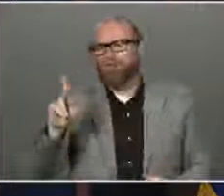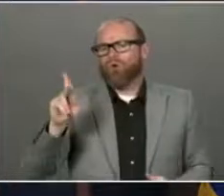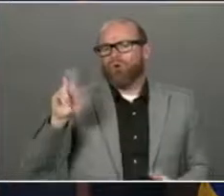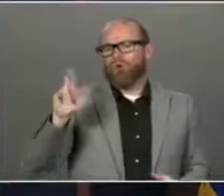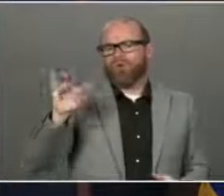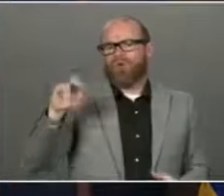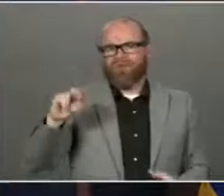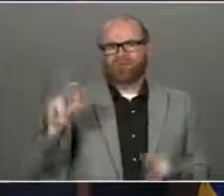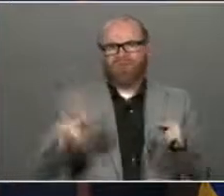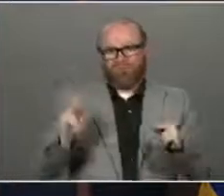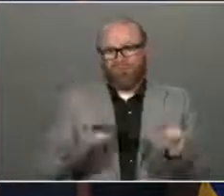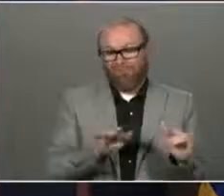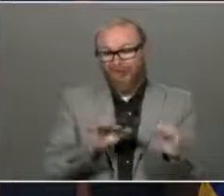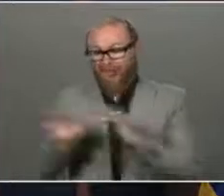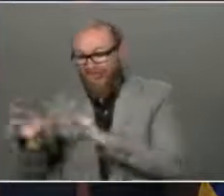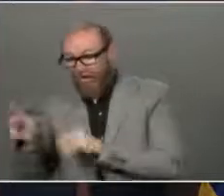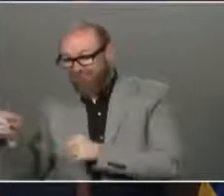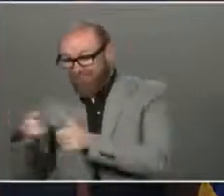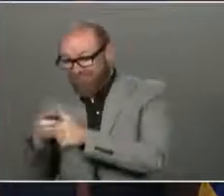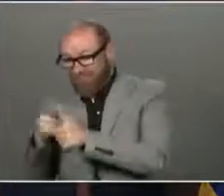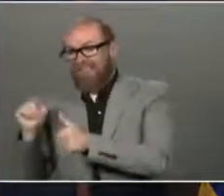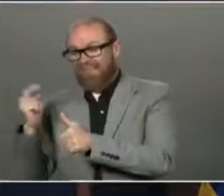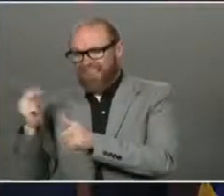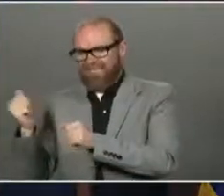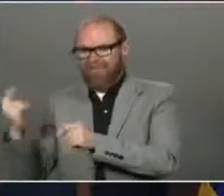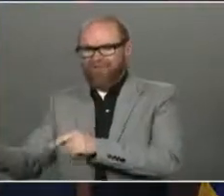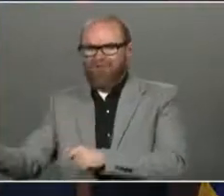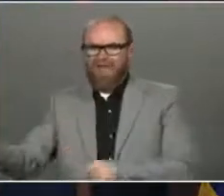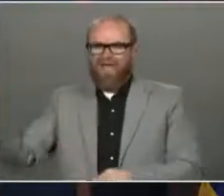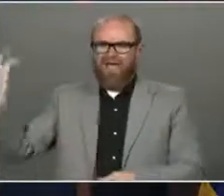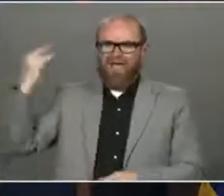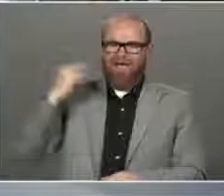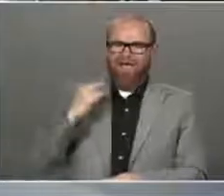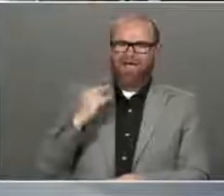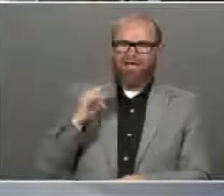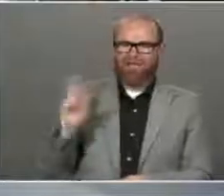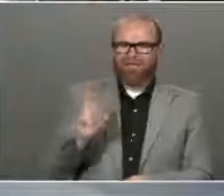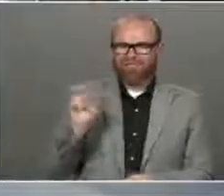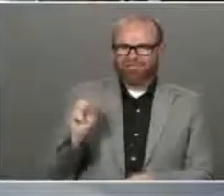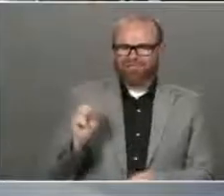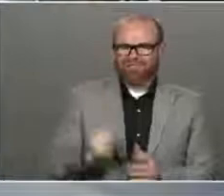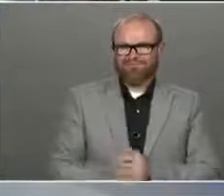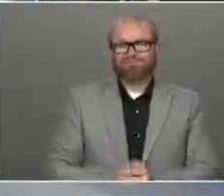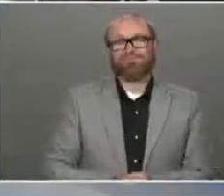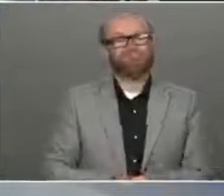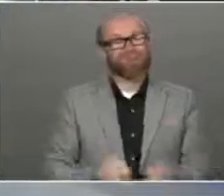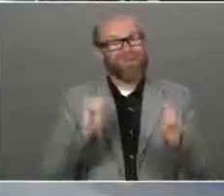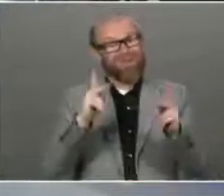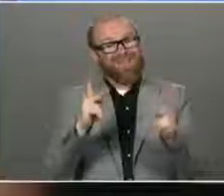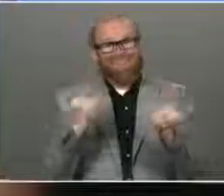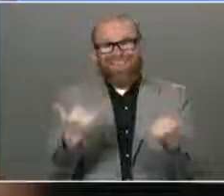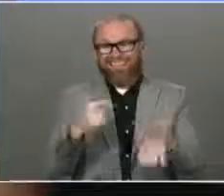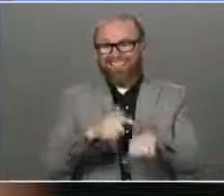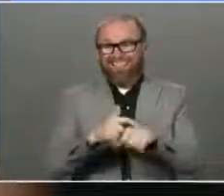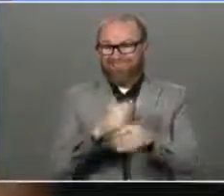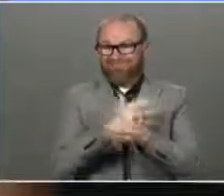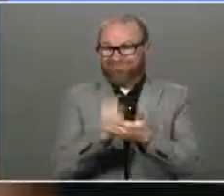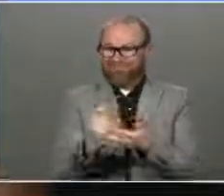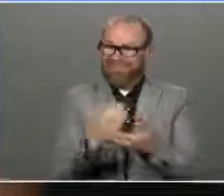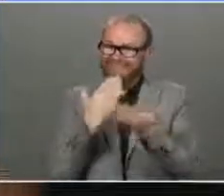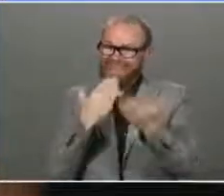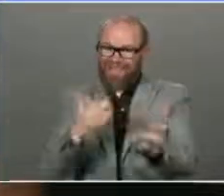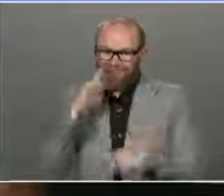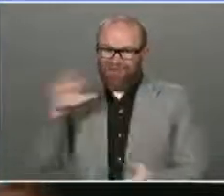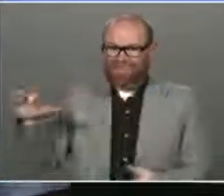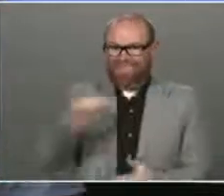through the background checks and get them out here, but we haven't been given a specific date. Okay, we are out of time. Thank you for taking another full hour with